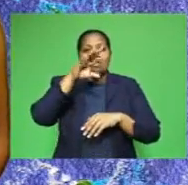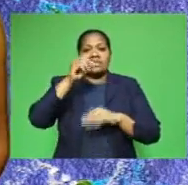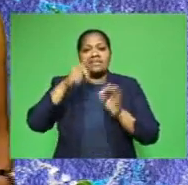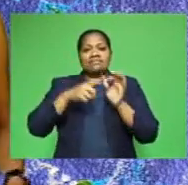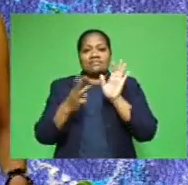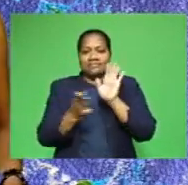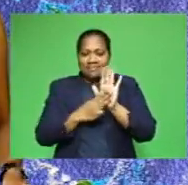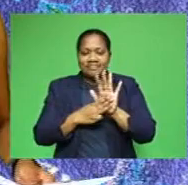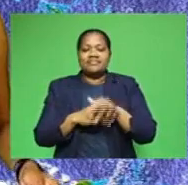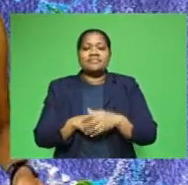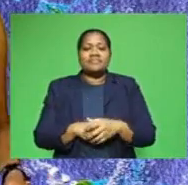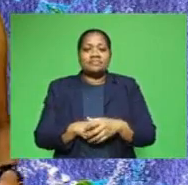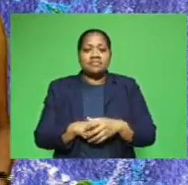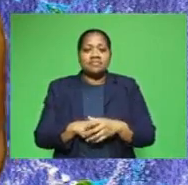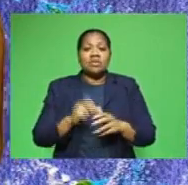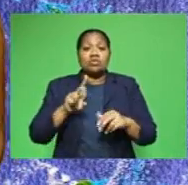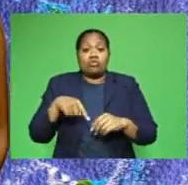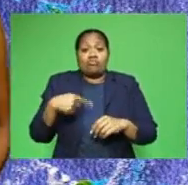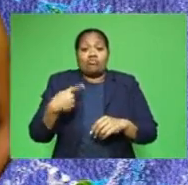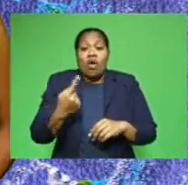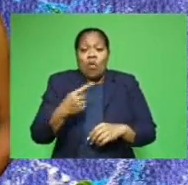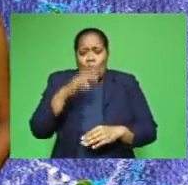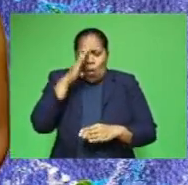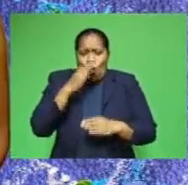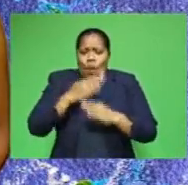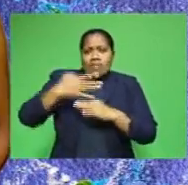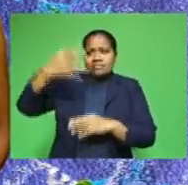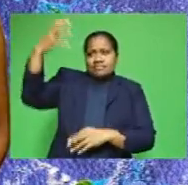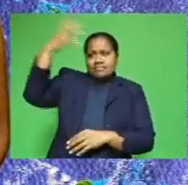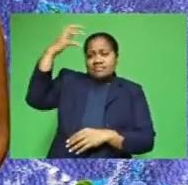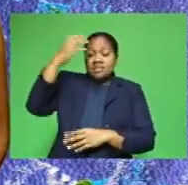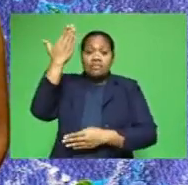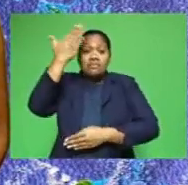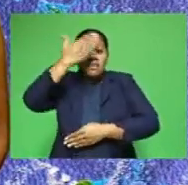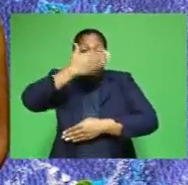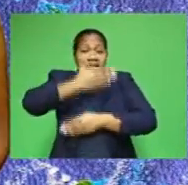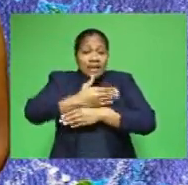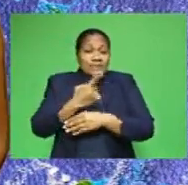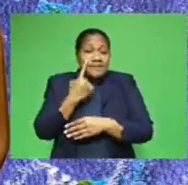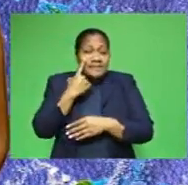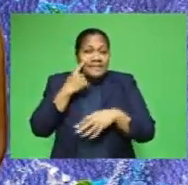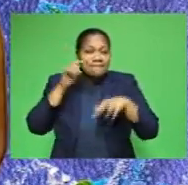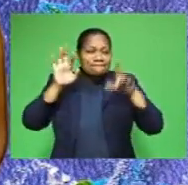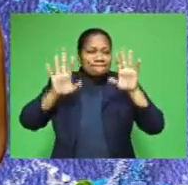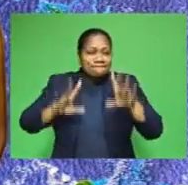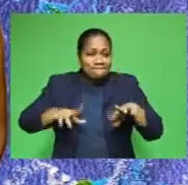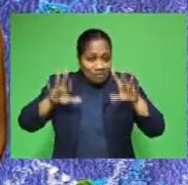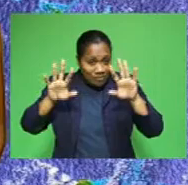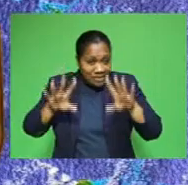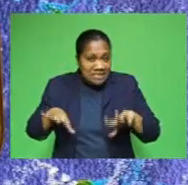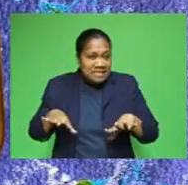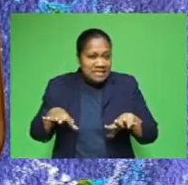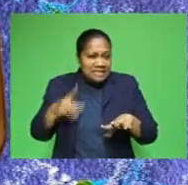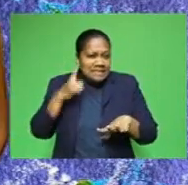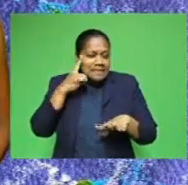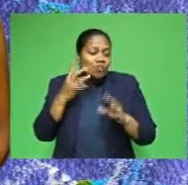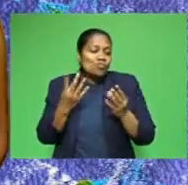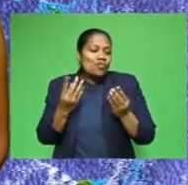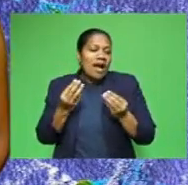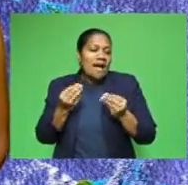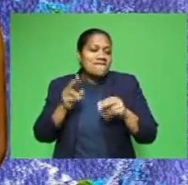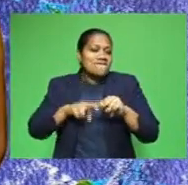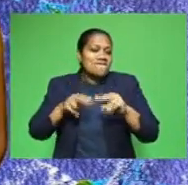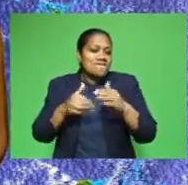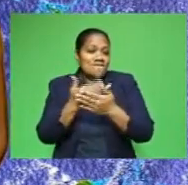it's a Friday with high hopes of sunshine. The night will see heavier falls. Looks like a wet Friday.